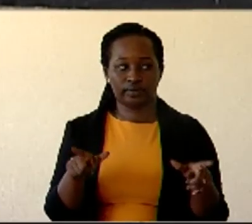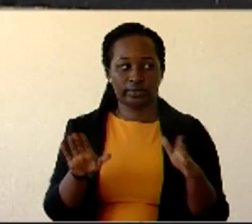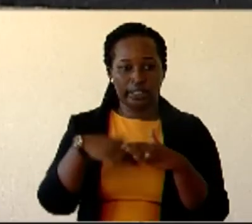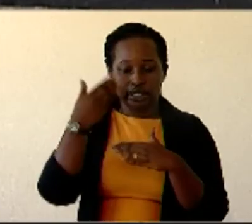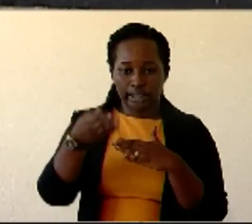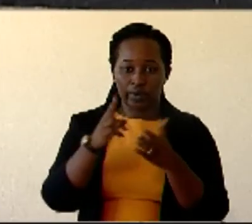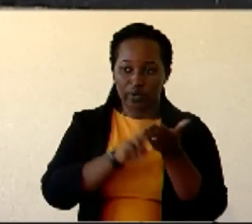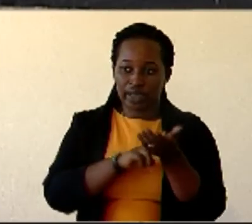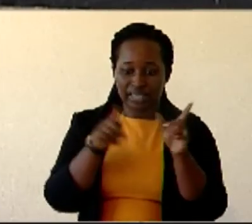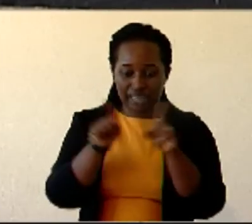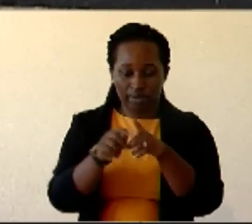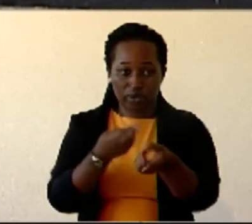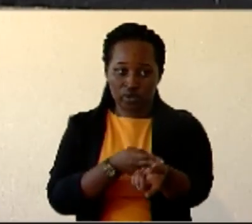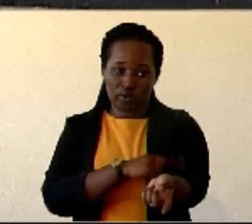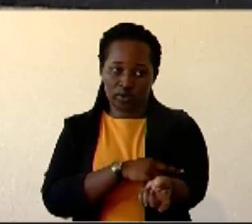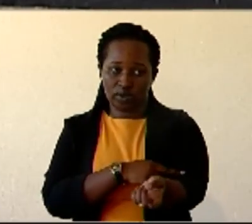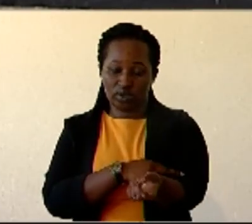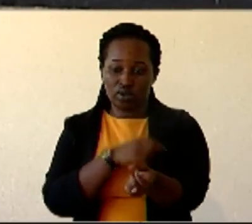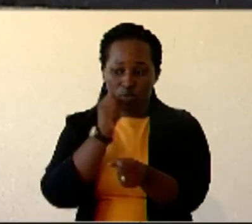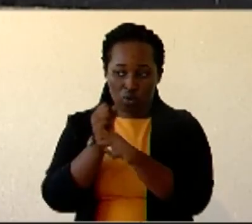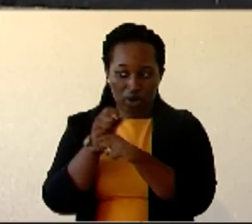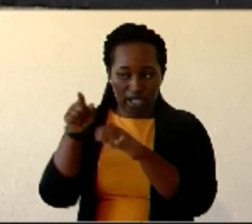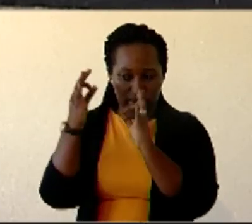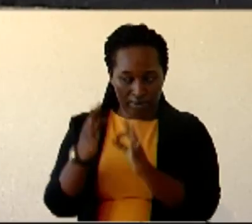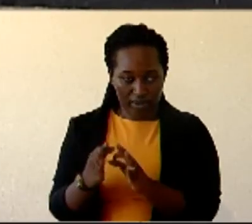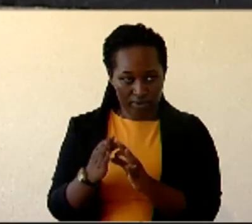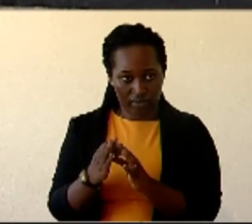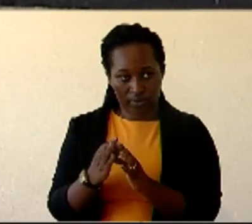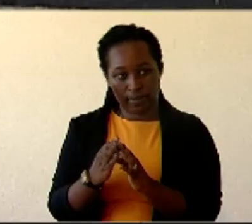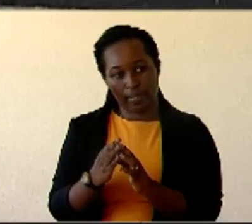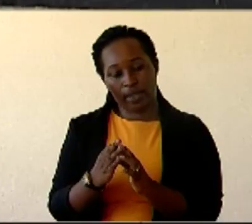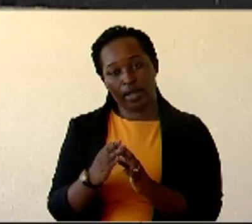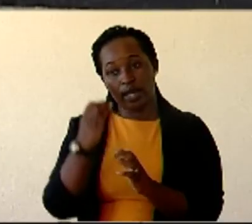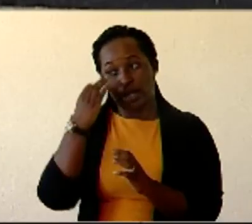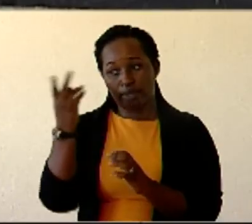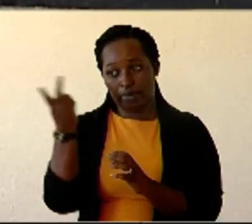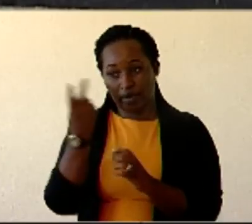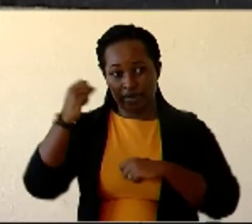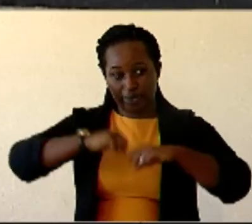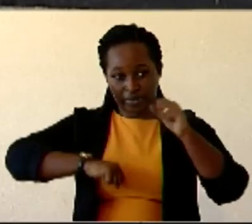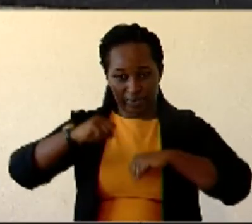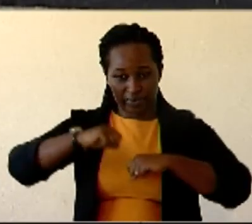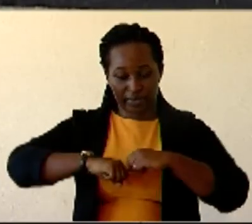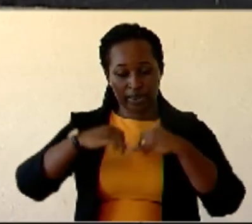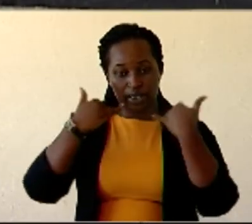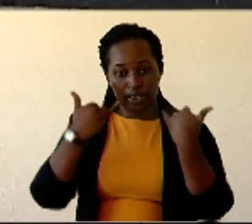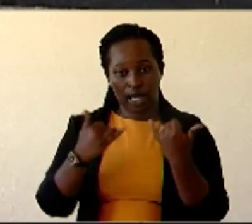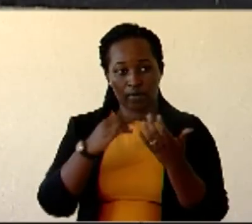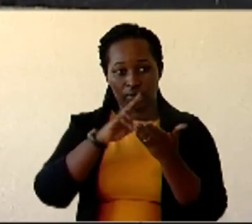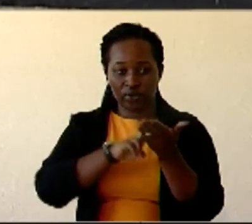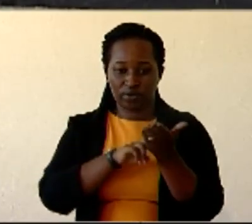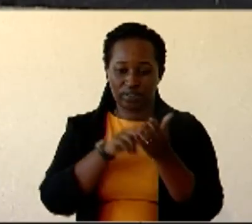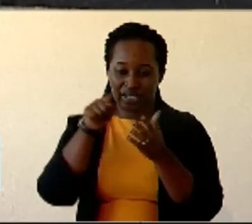are using same resources to produce these products. So if, meaning that they are competing. So if now there is